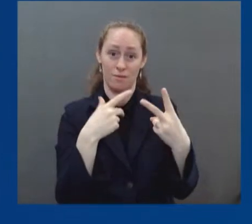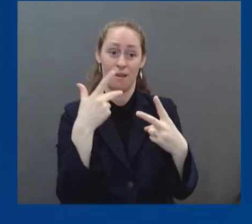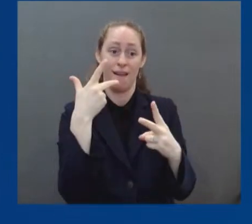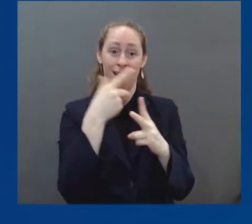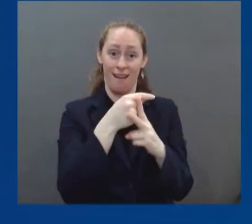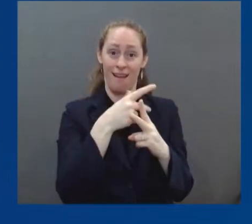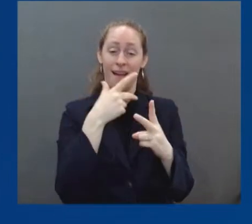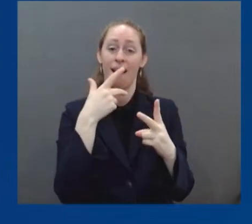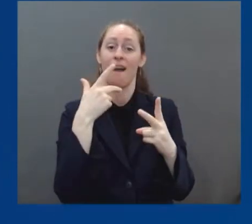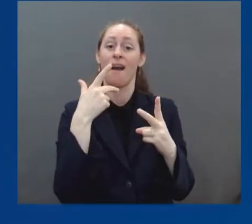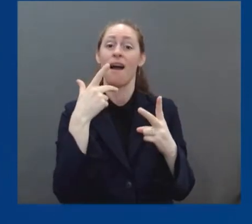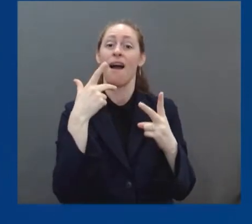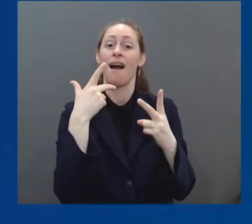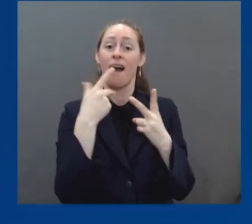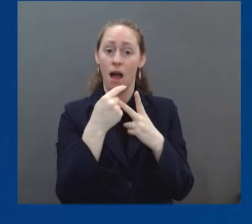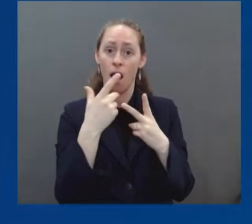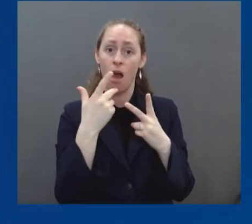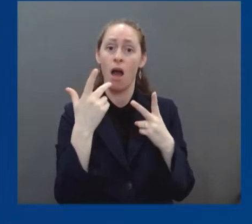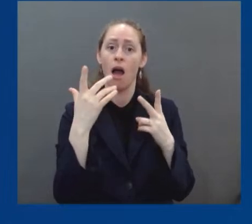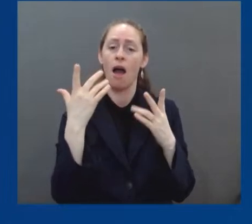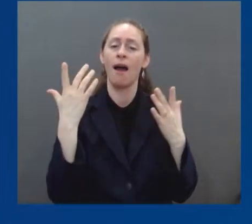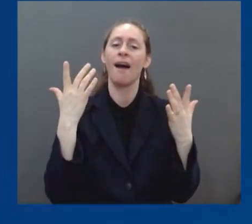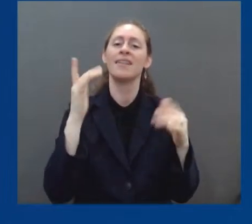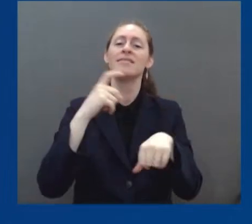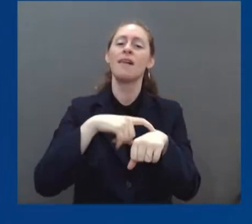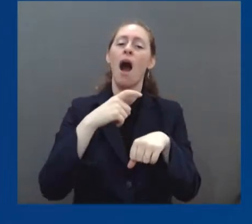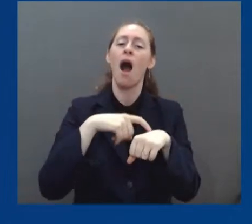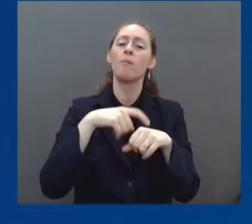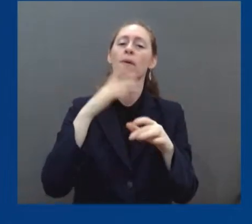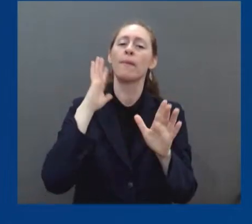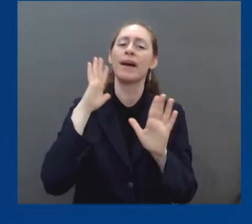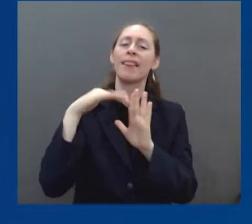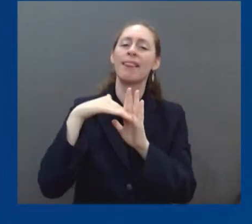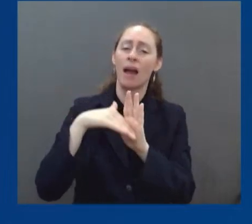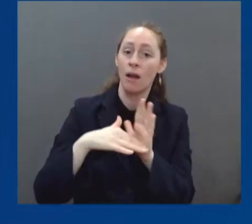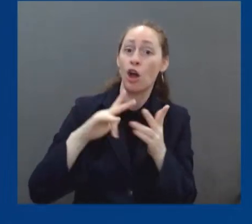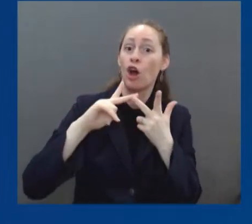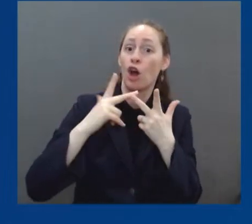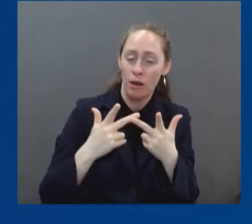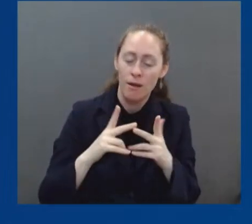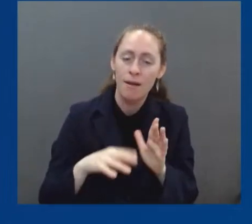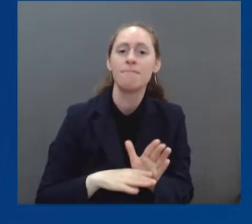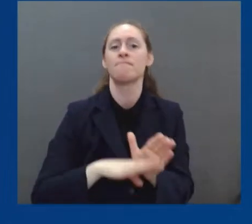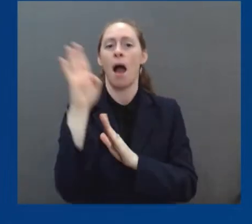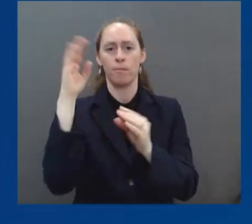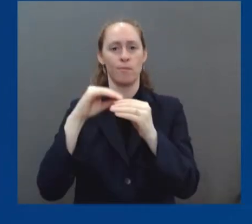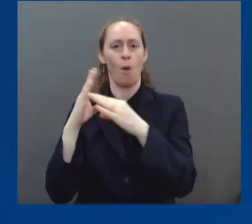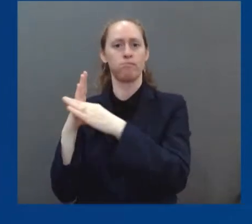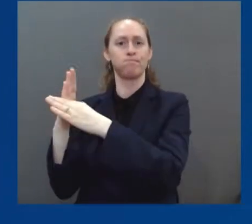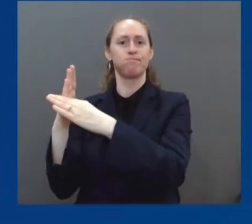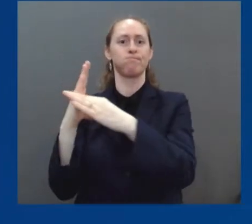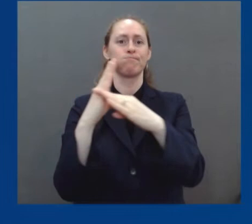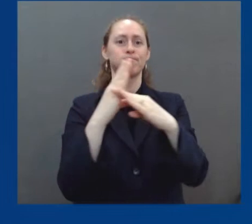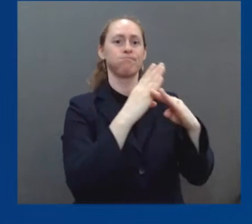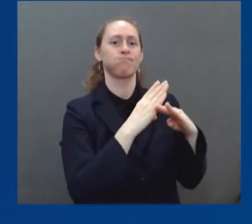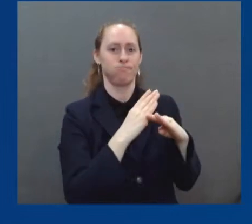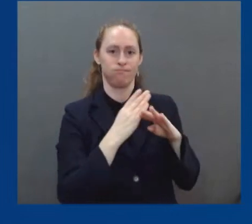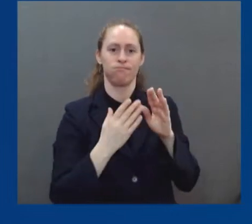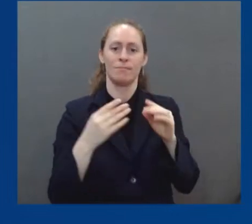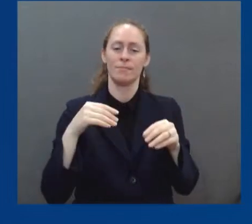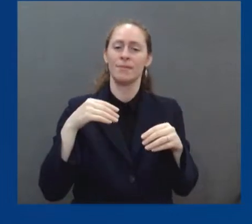of the first booster dose, we know, wanes over time. And growing evidence indicates that a